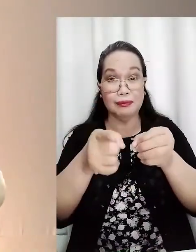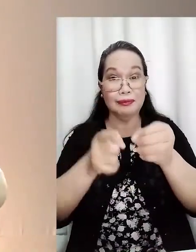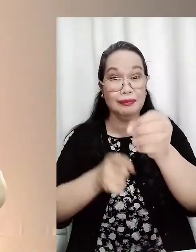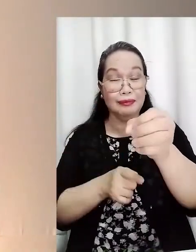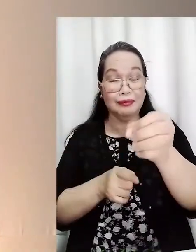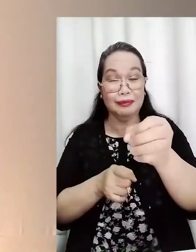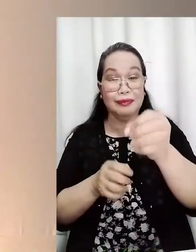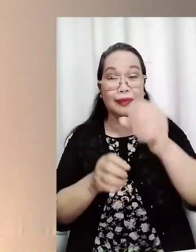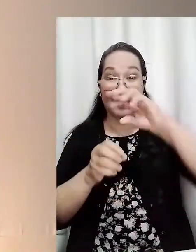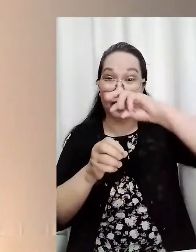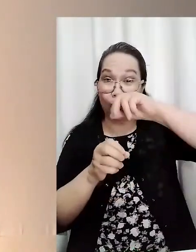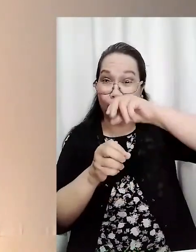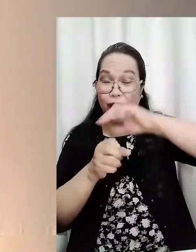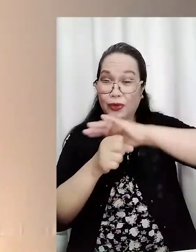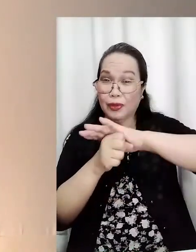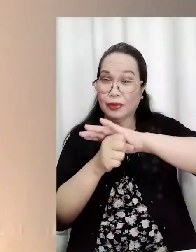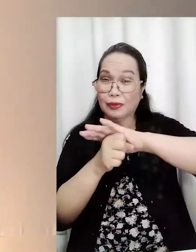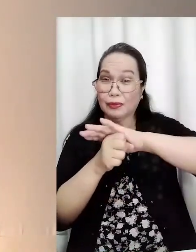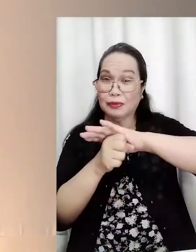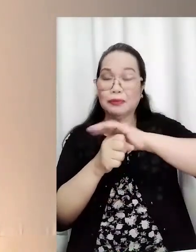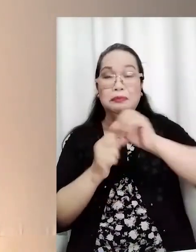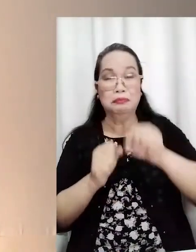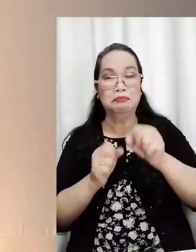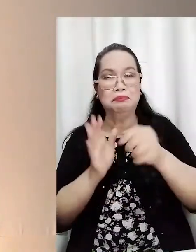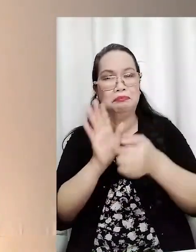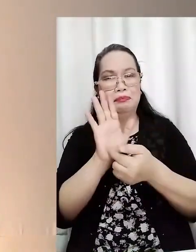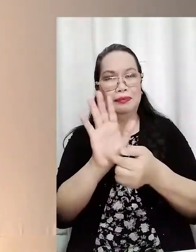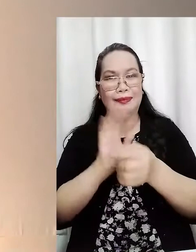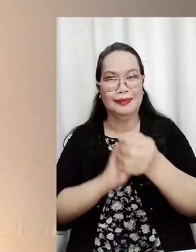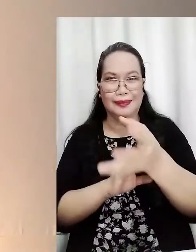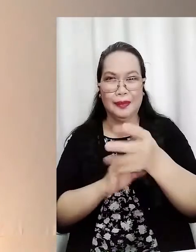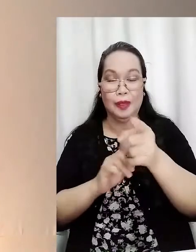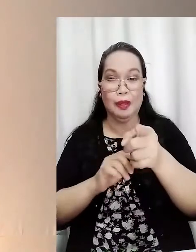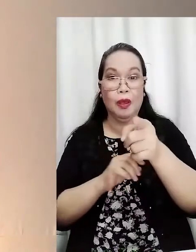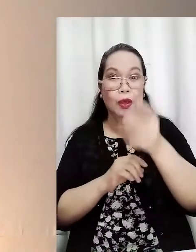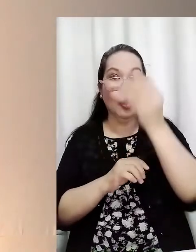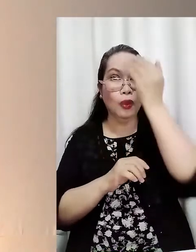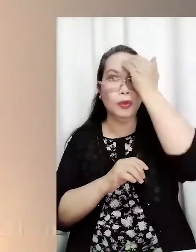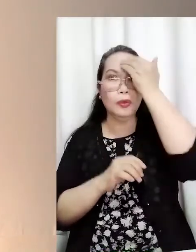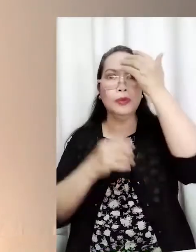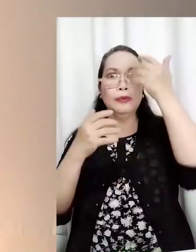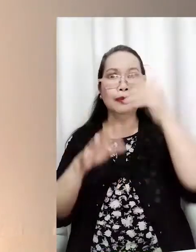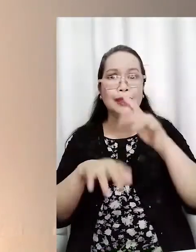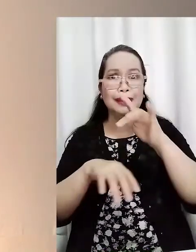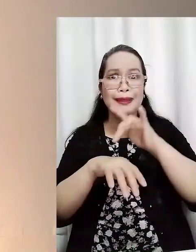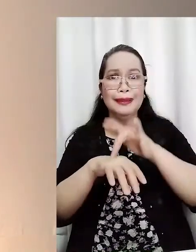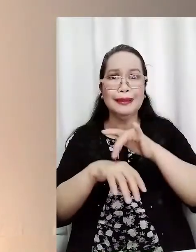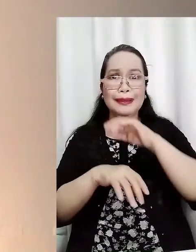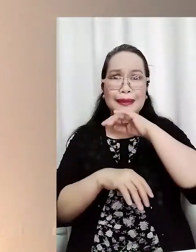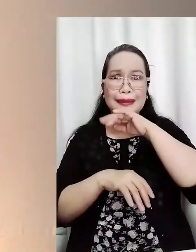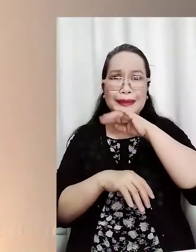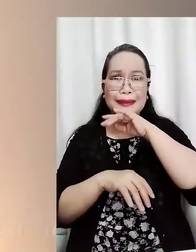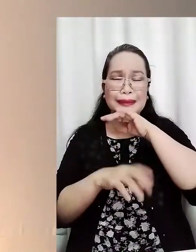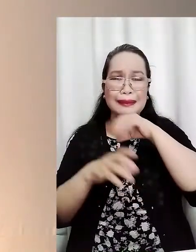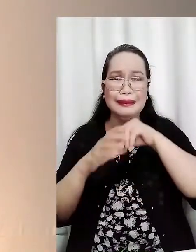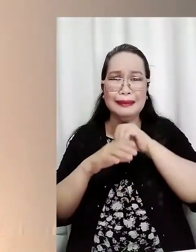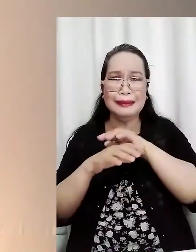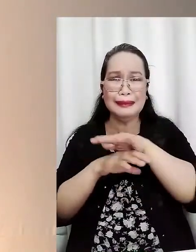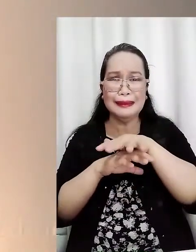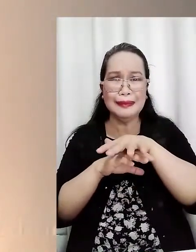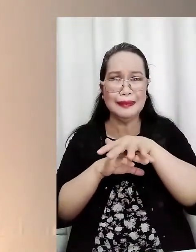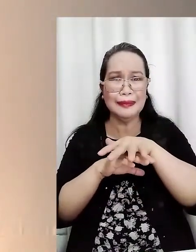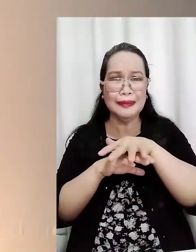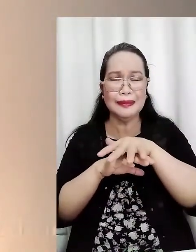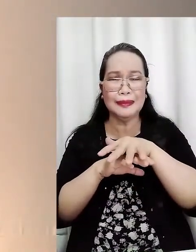you? Takpan ko pa nga eh. But you know very well na nahaluan ko ito. It is